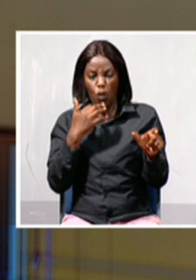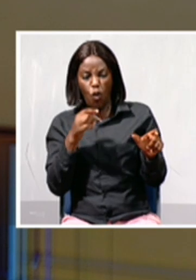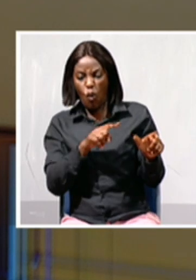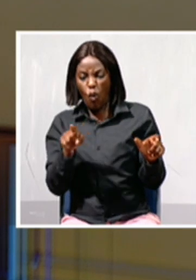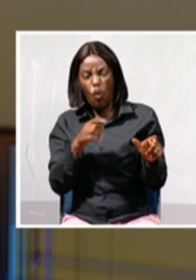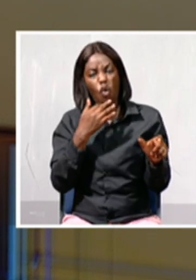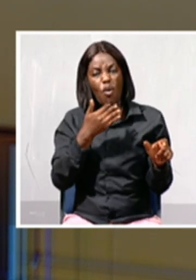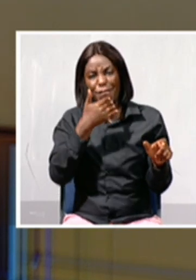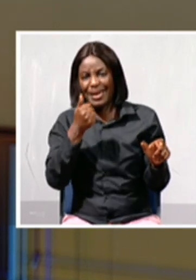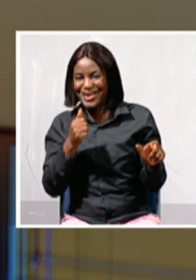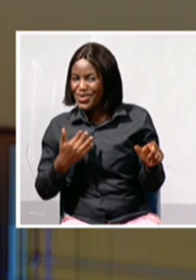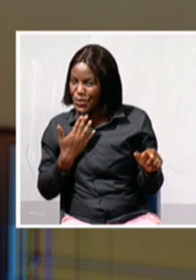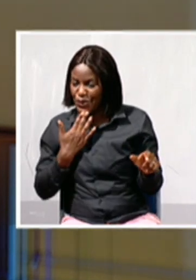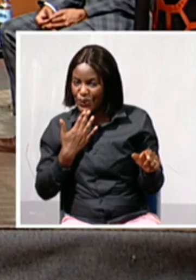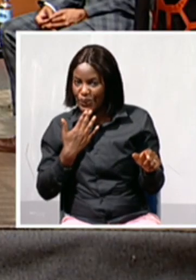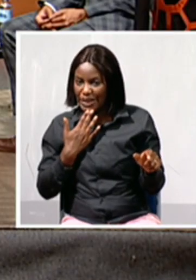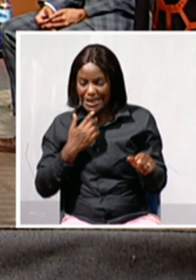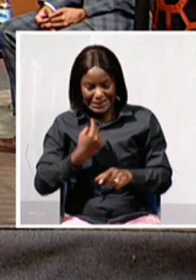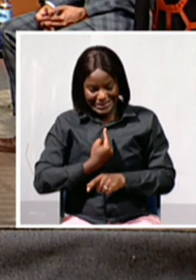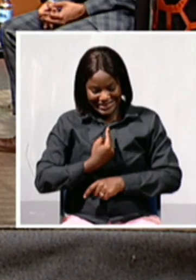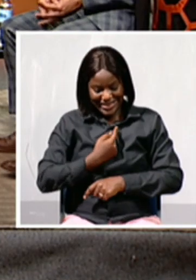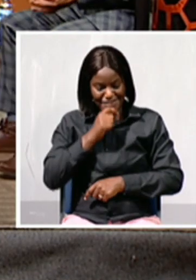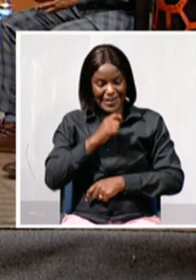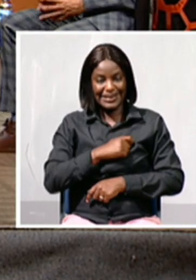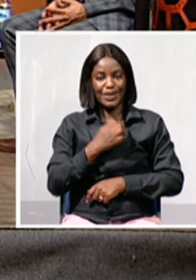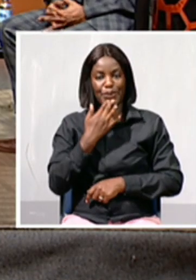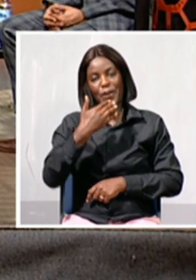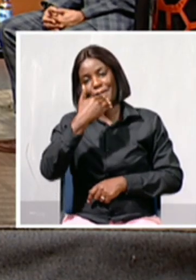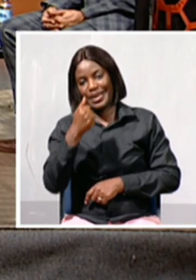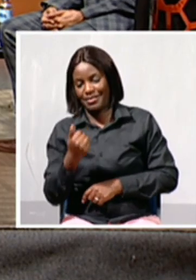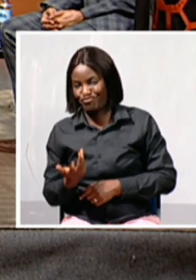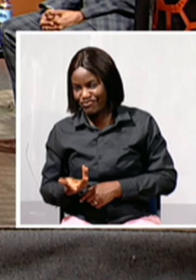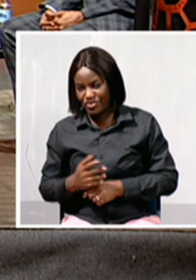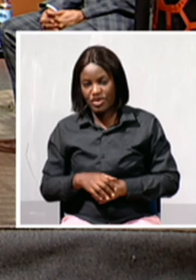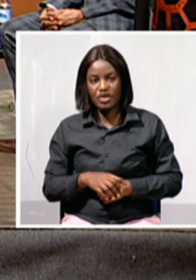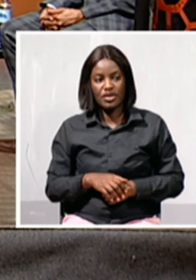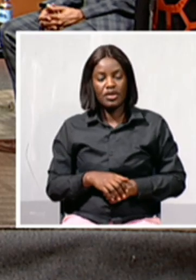alternative. Mpandu Nene, Doctor. Say your final thoughts, please.